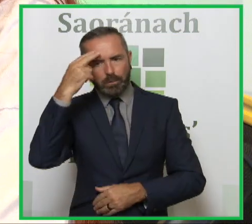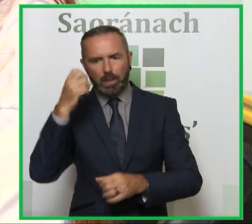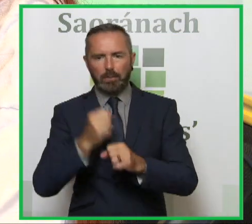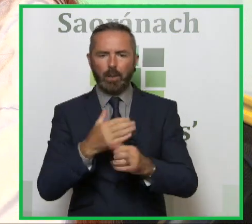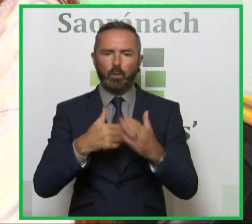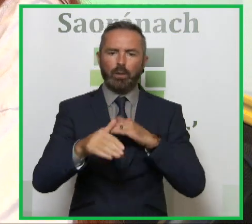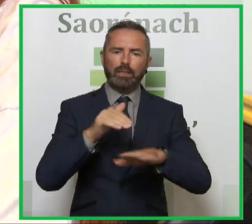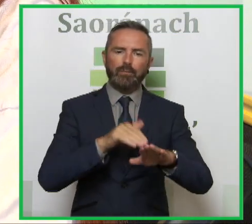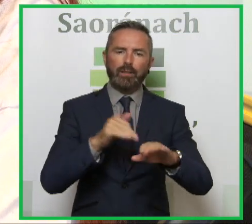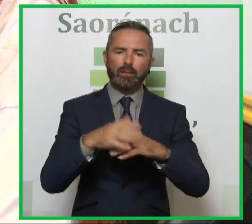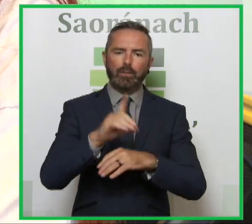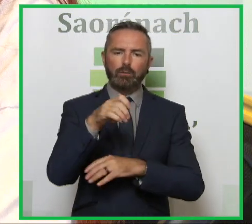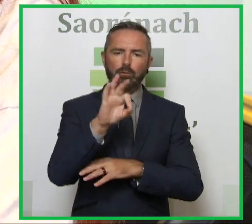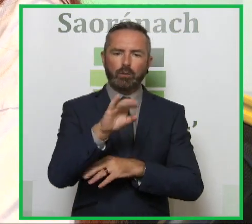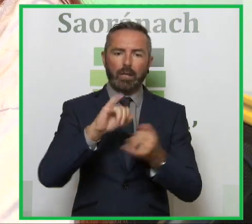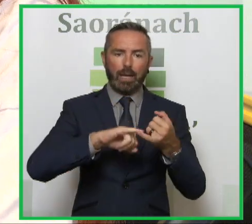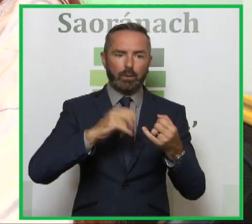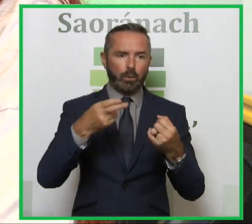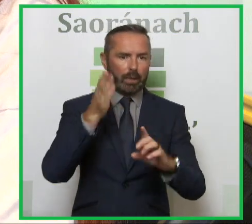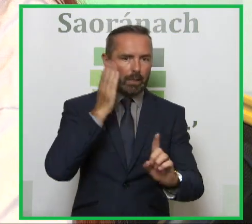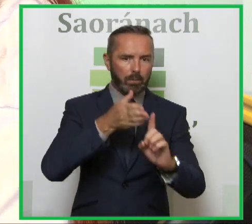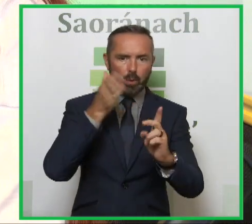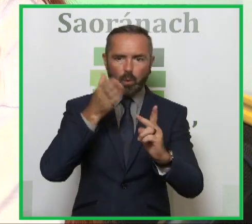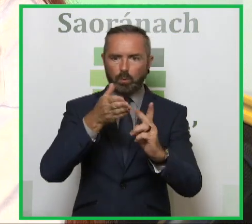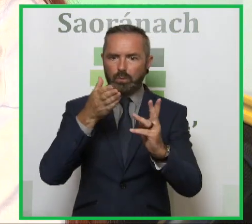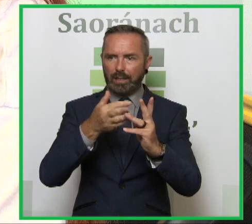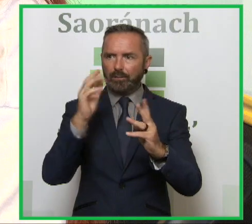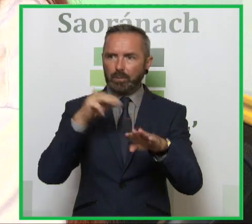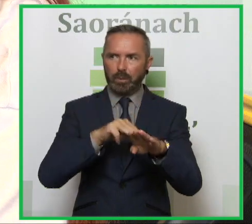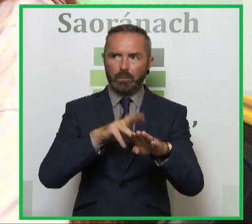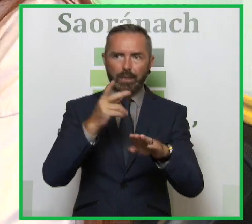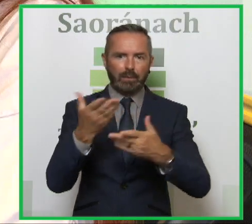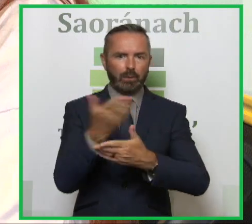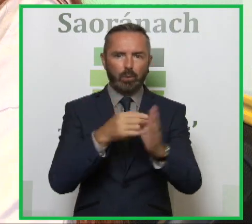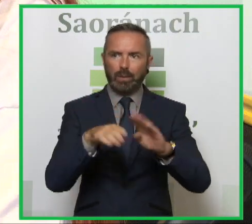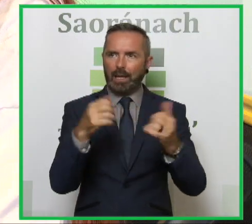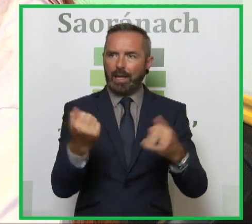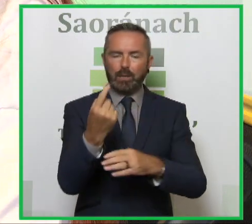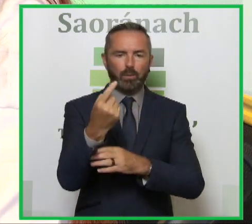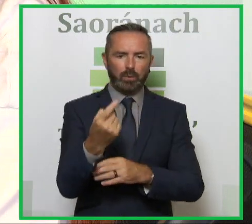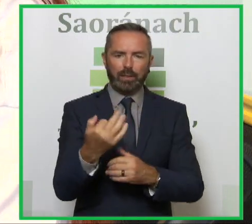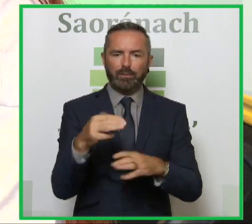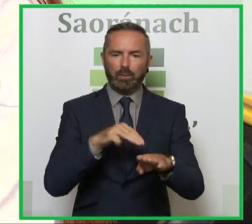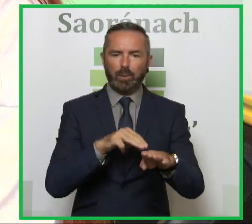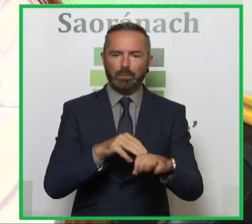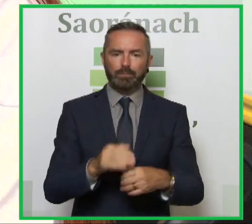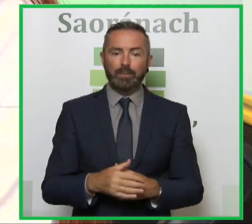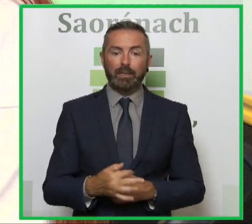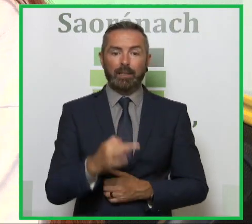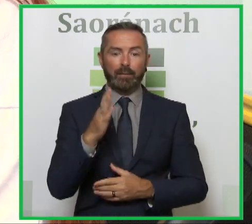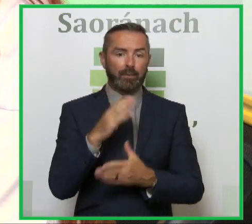what the effect was and who we could go to, and then we found out that we can talk to anyone about it, just if anyone was